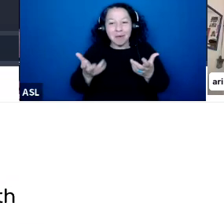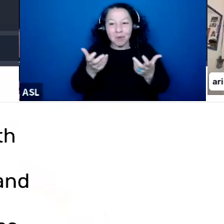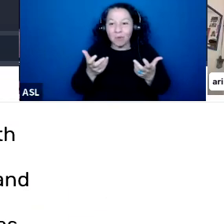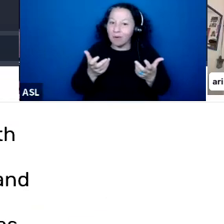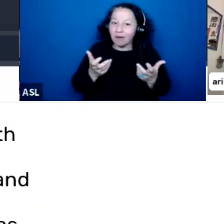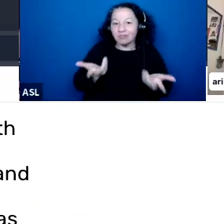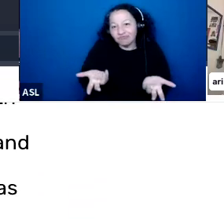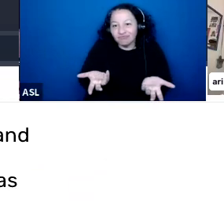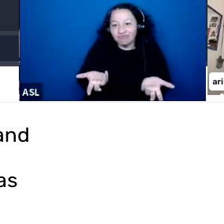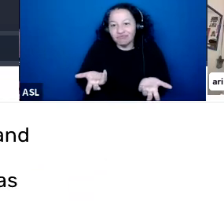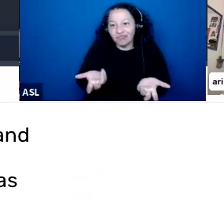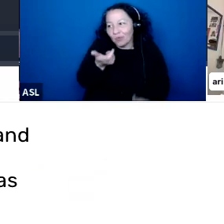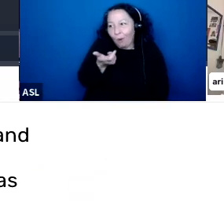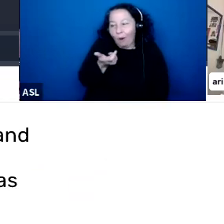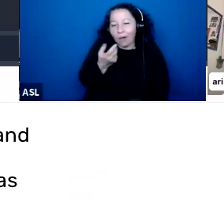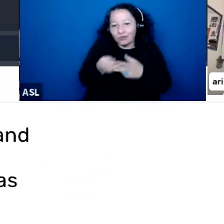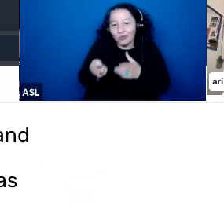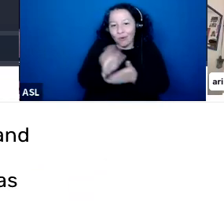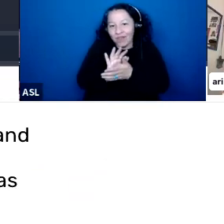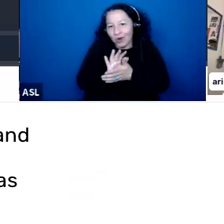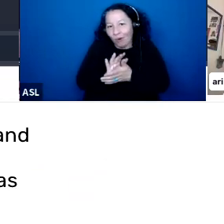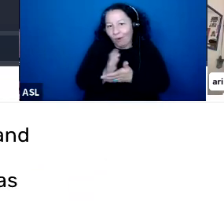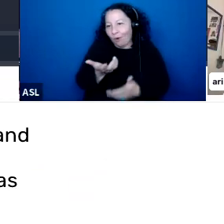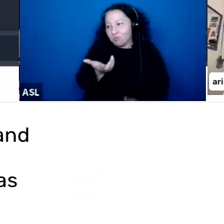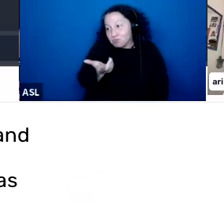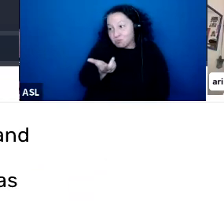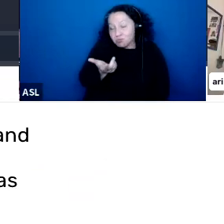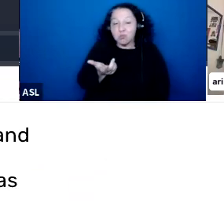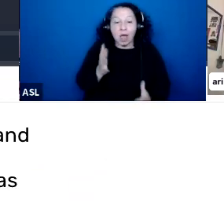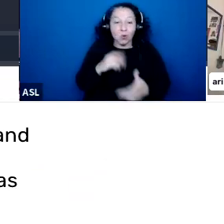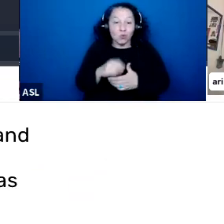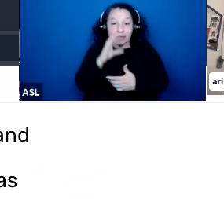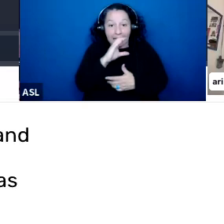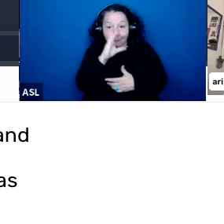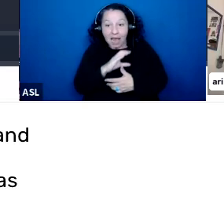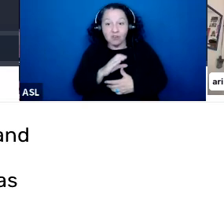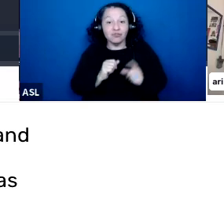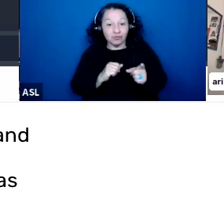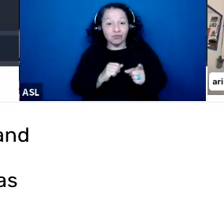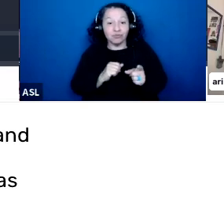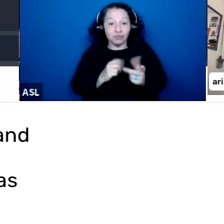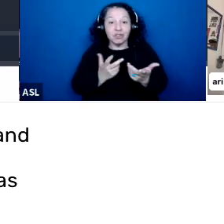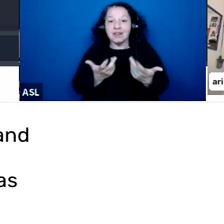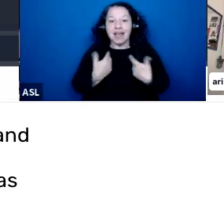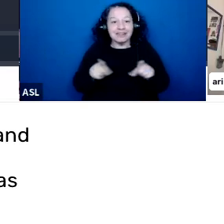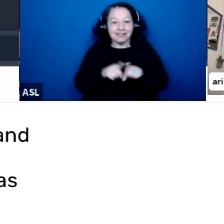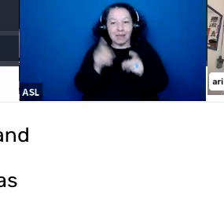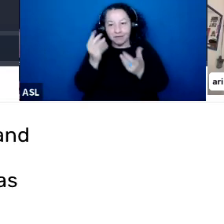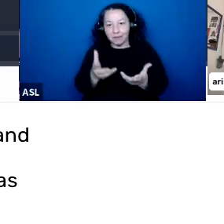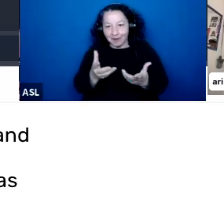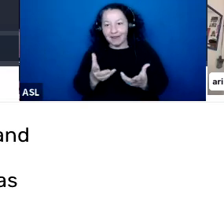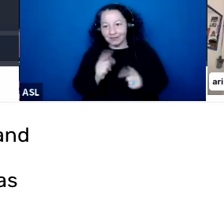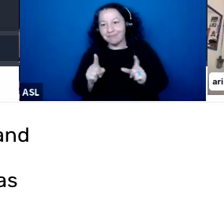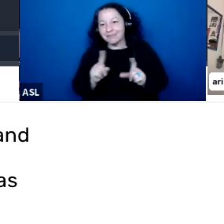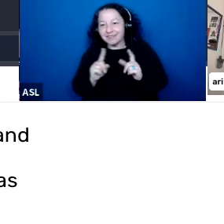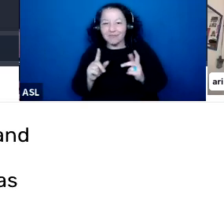might wanna, watch a short video with animations that has basically